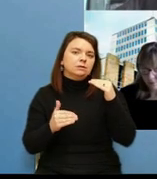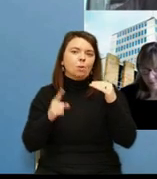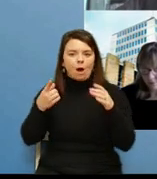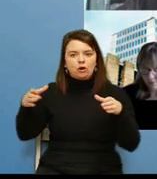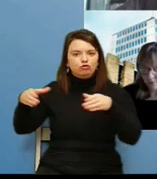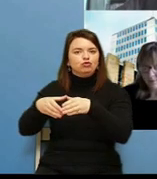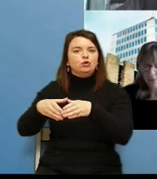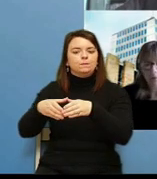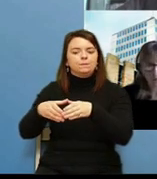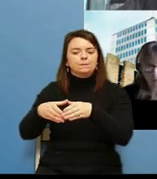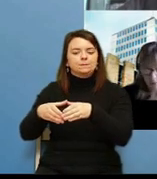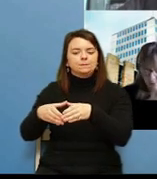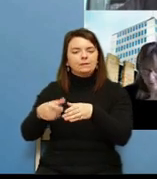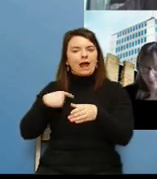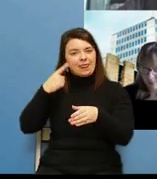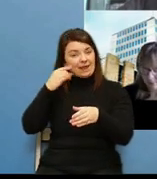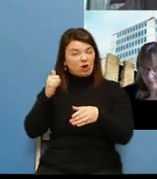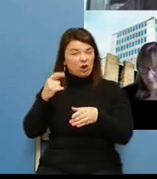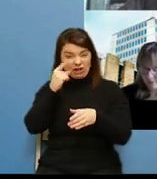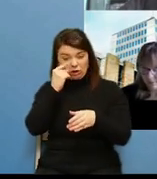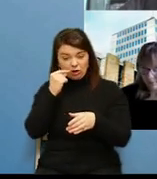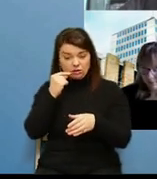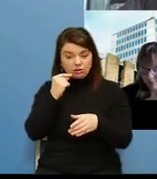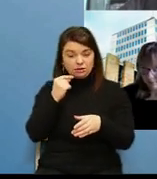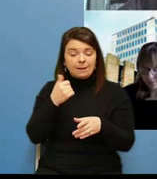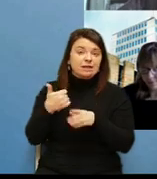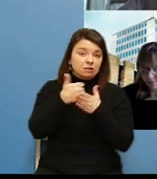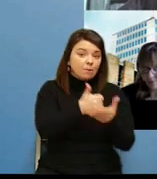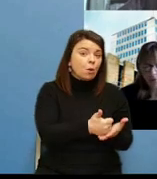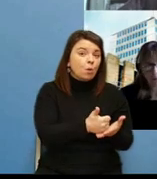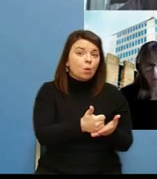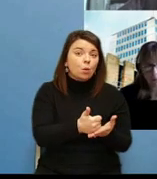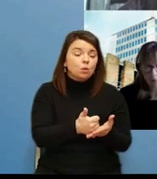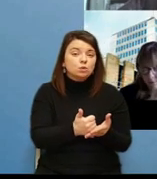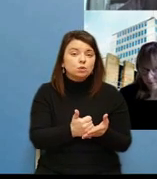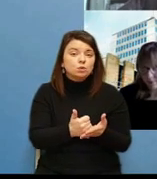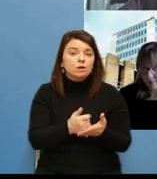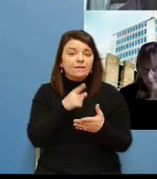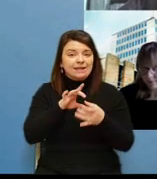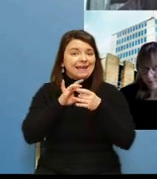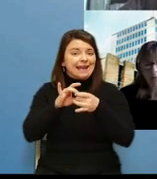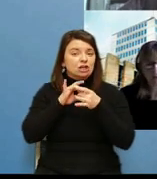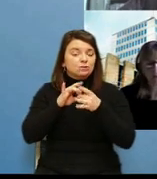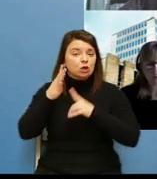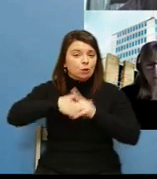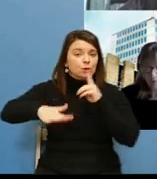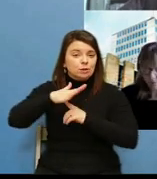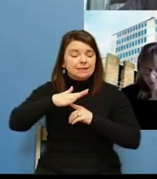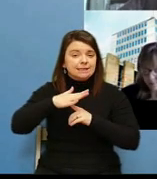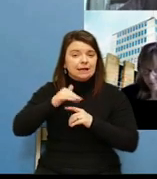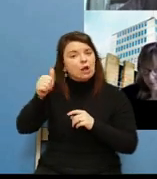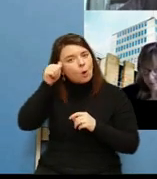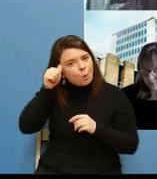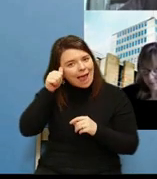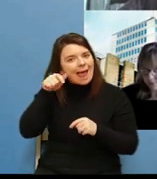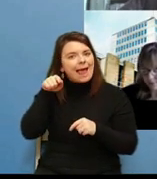of health inequalities. We have the oversight group and particular work streams within that I think might support, you know, the kind of the engagement